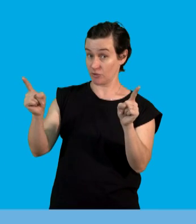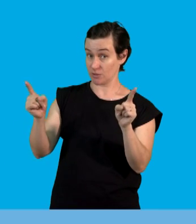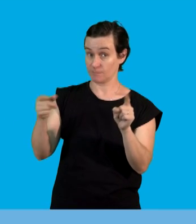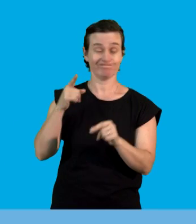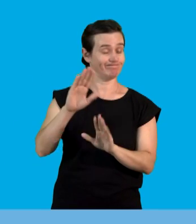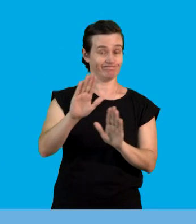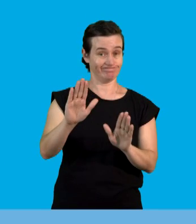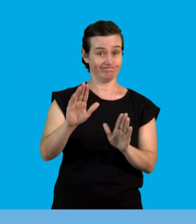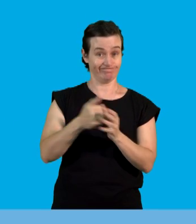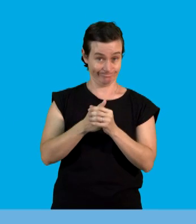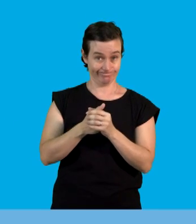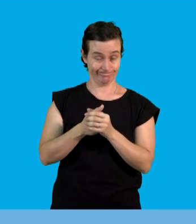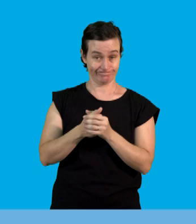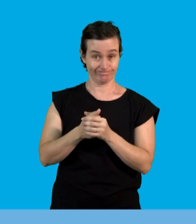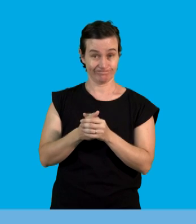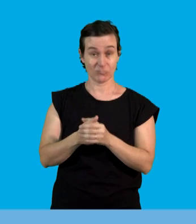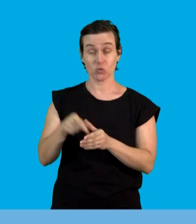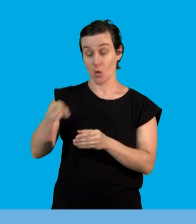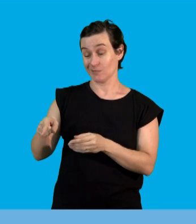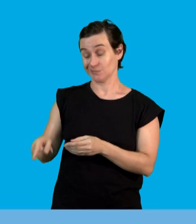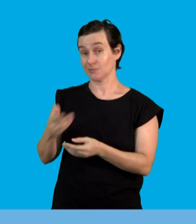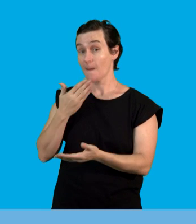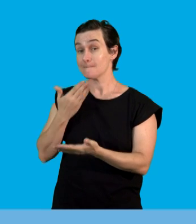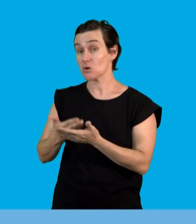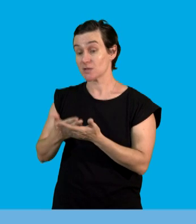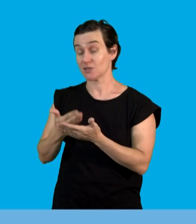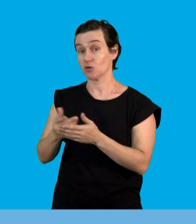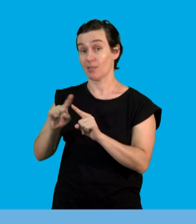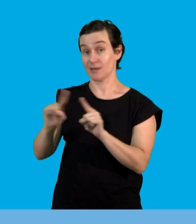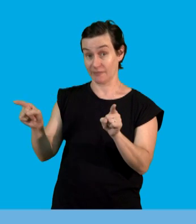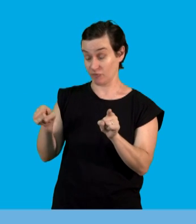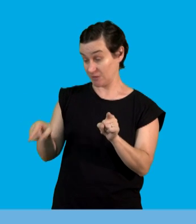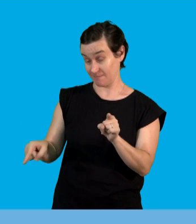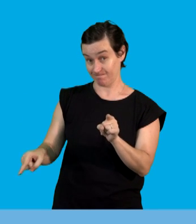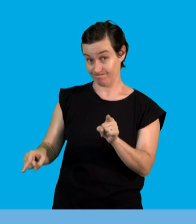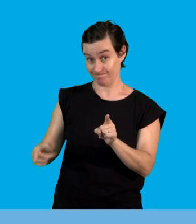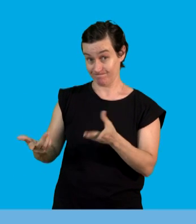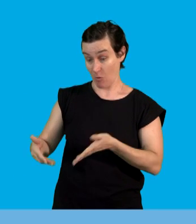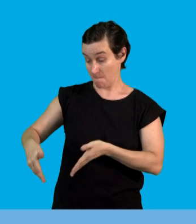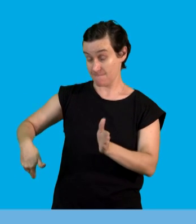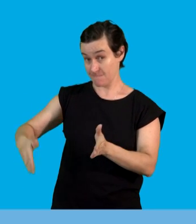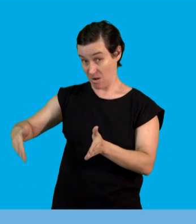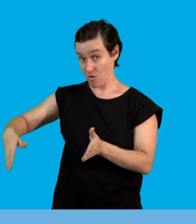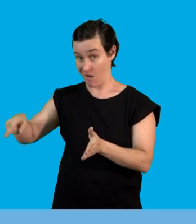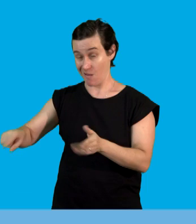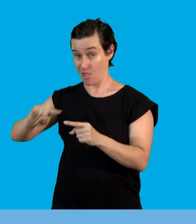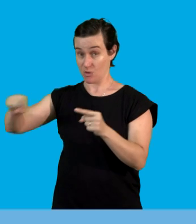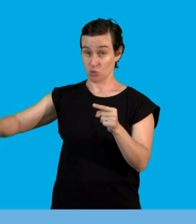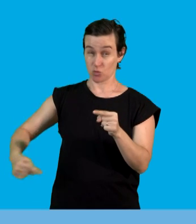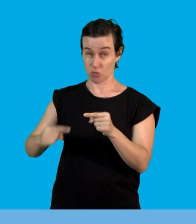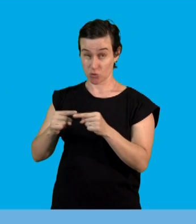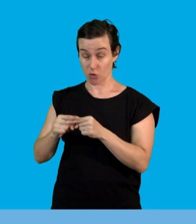series, the potential difference, it divides. However, when we are talking about the parallel circuit,